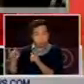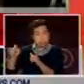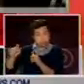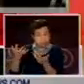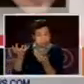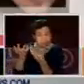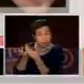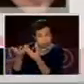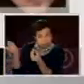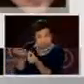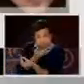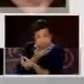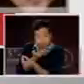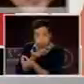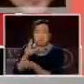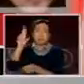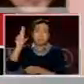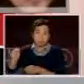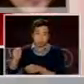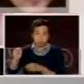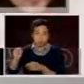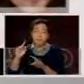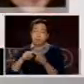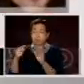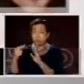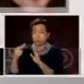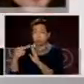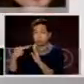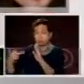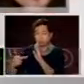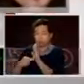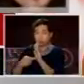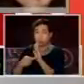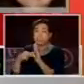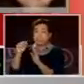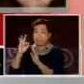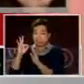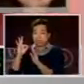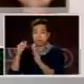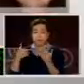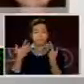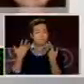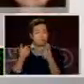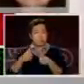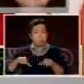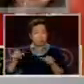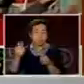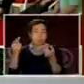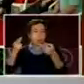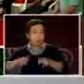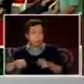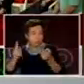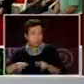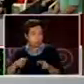No. Under the rule of jus generis, when a general word occurs after a number